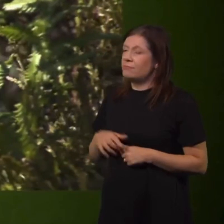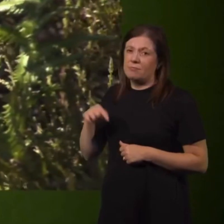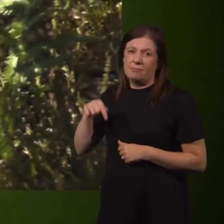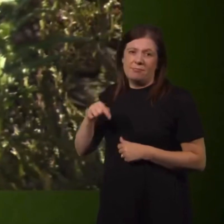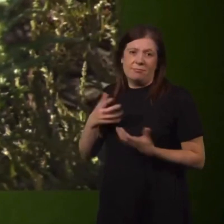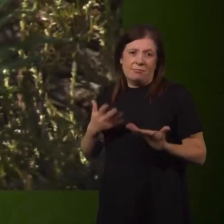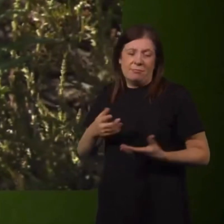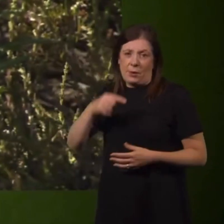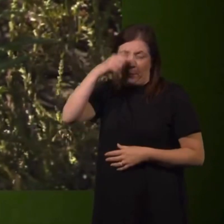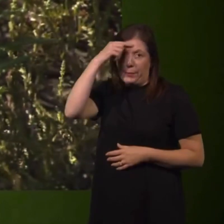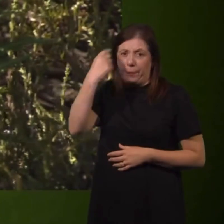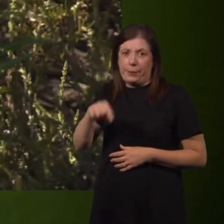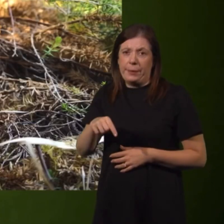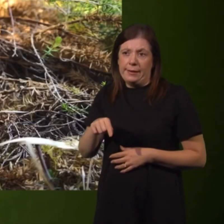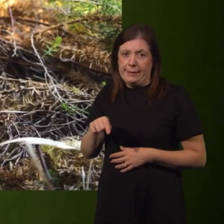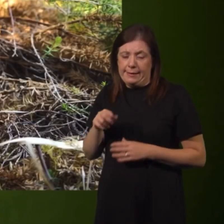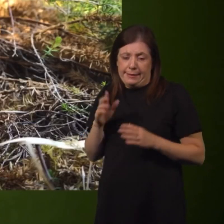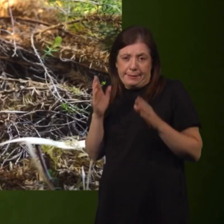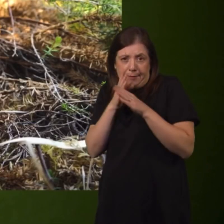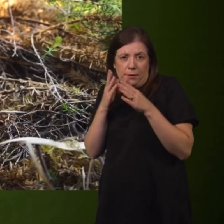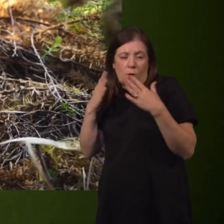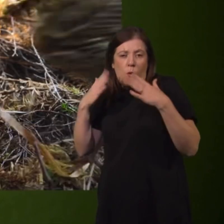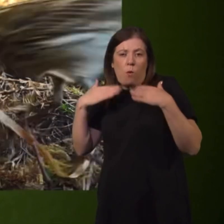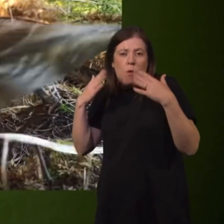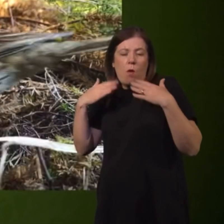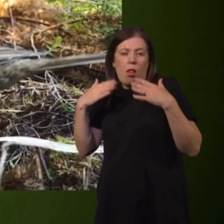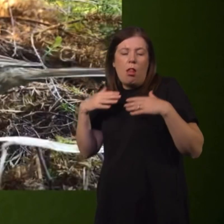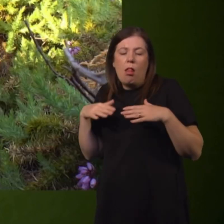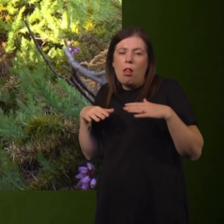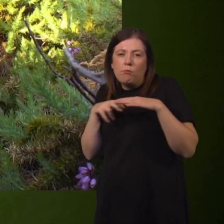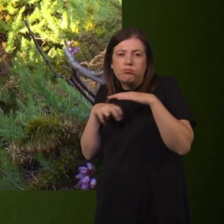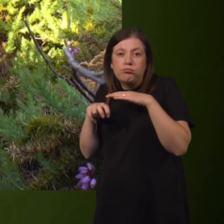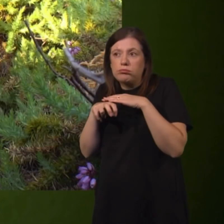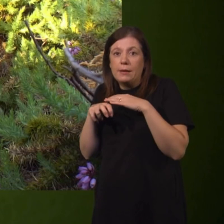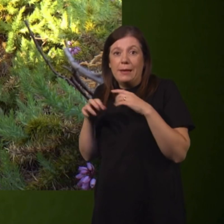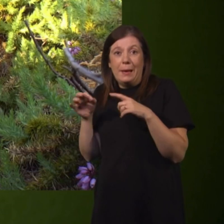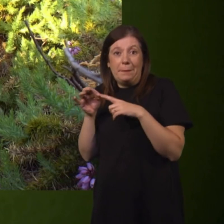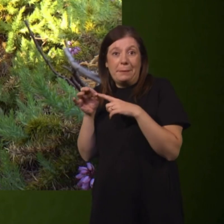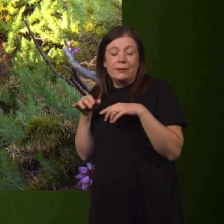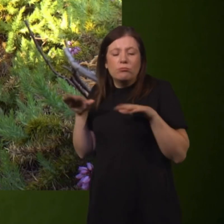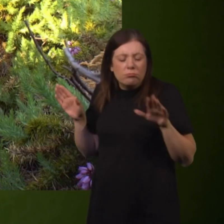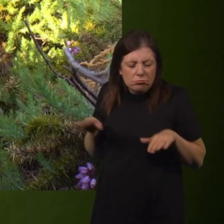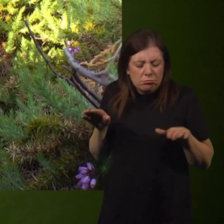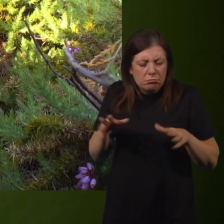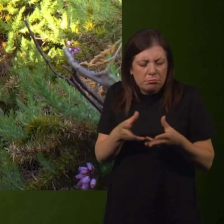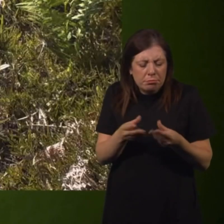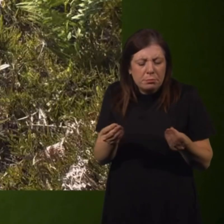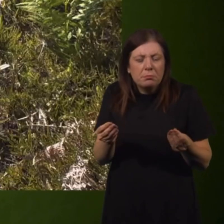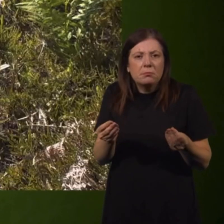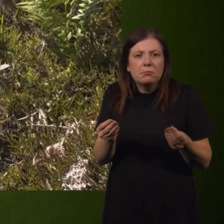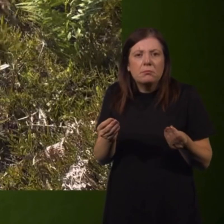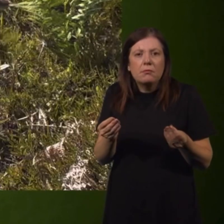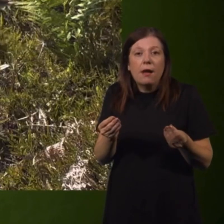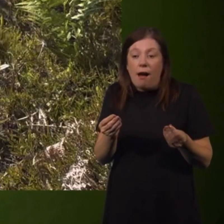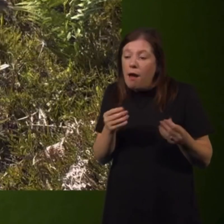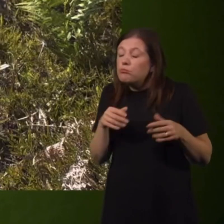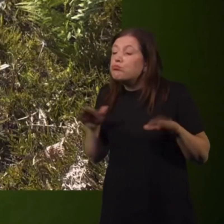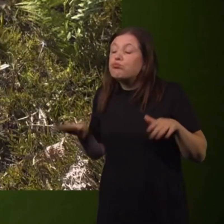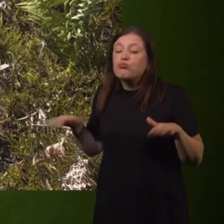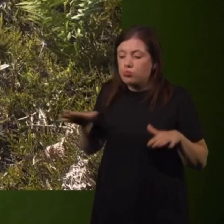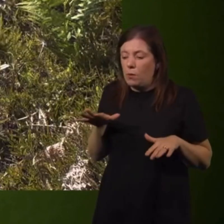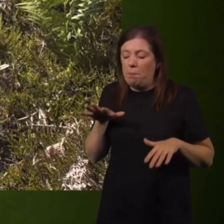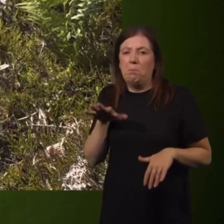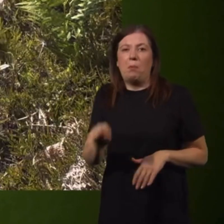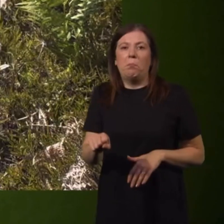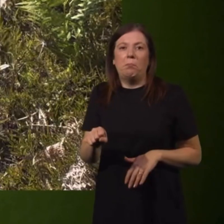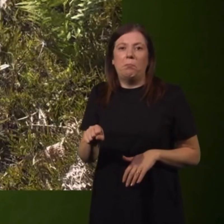today. I think, to be honest with you, it's been finding shelter down in the undergrowth. Pipits came back, noticed that it'd gone, but of course it didn't take them long to find it. It